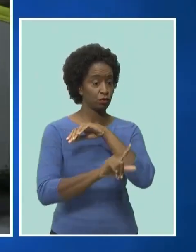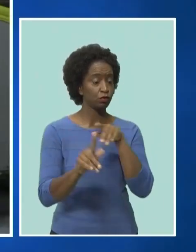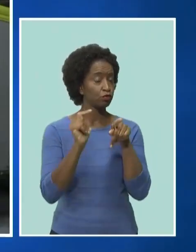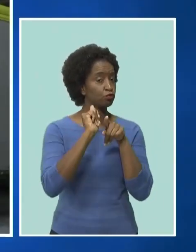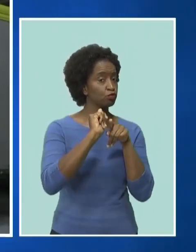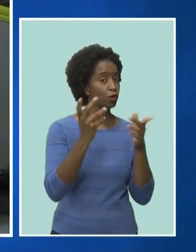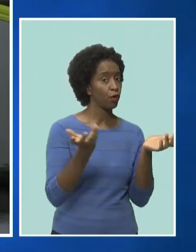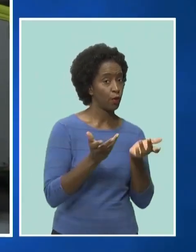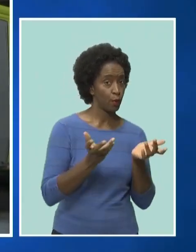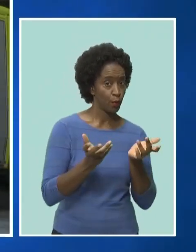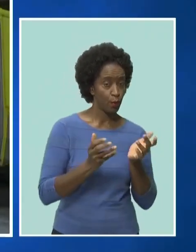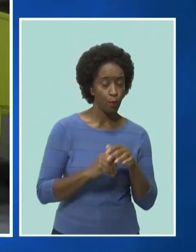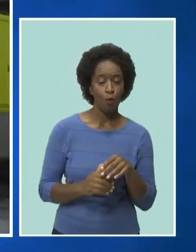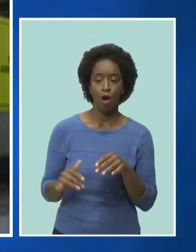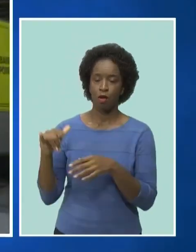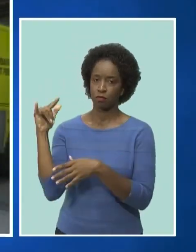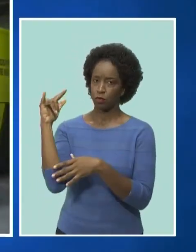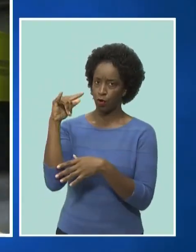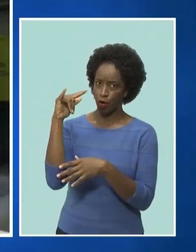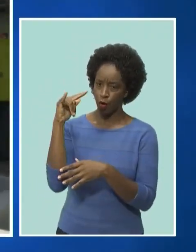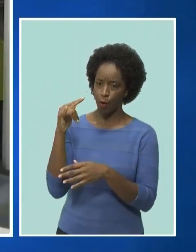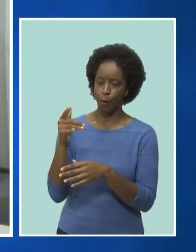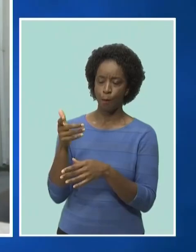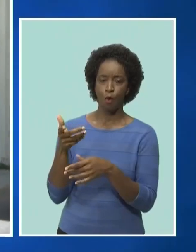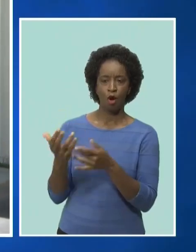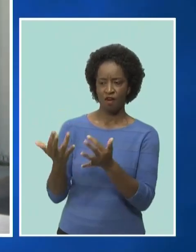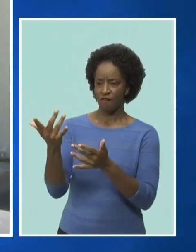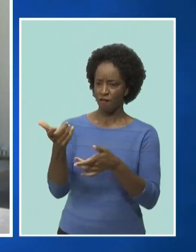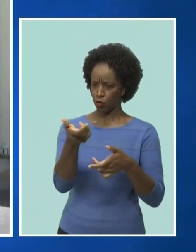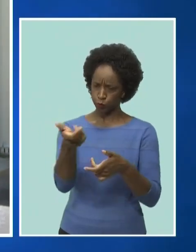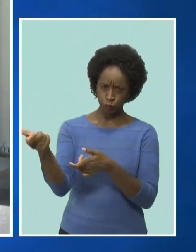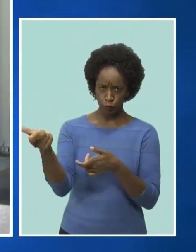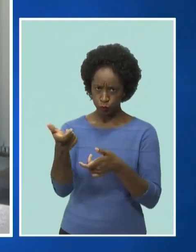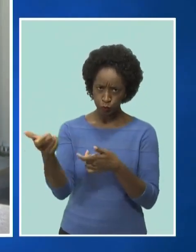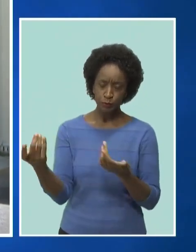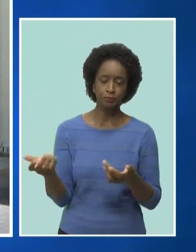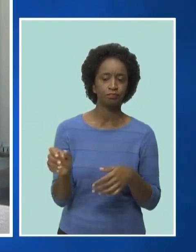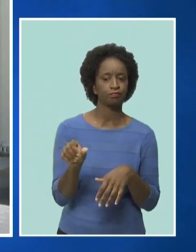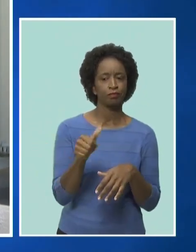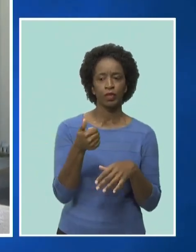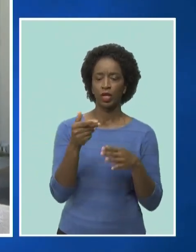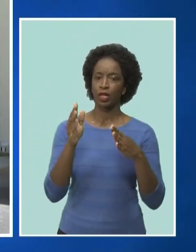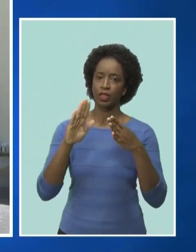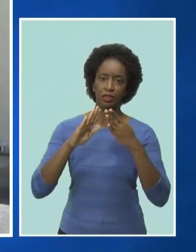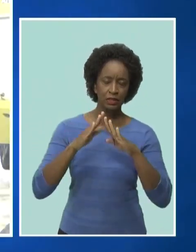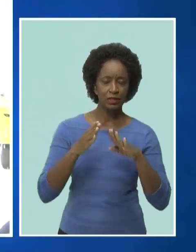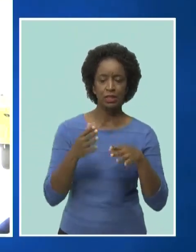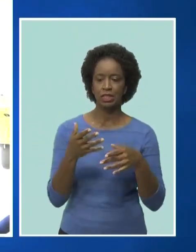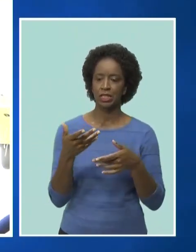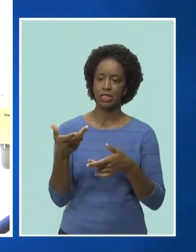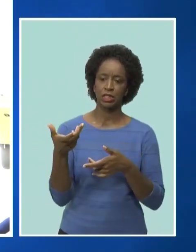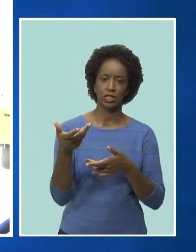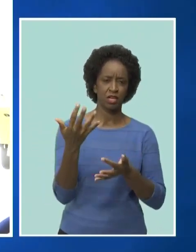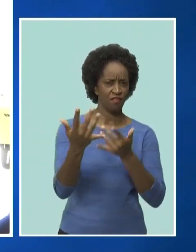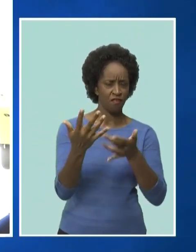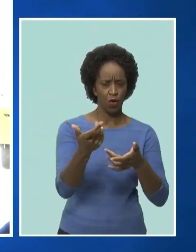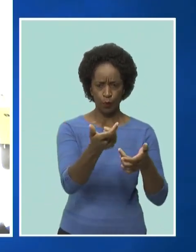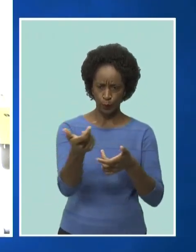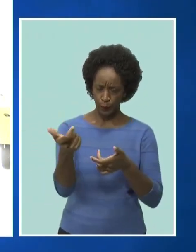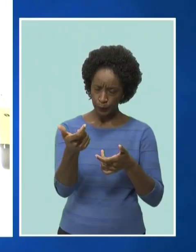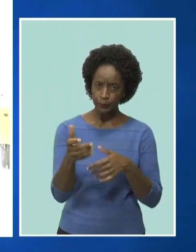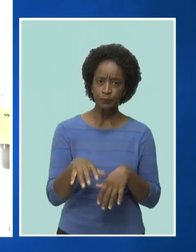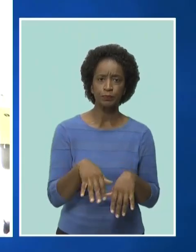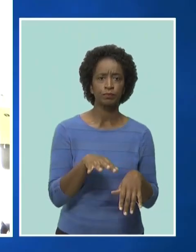municipal firefighting, training in search and rescue and all the other aspects. The facility in St. Lucie is at Spring Garden in St. Lucie.